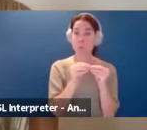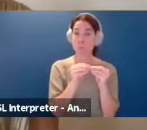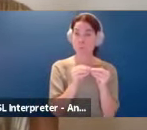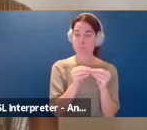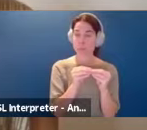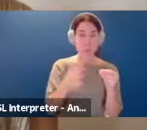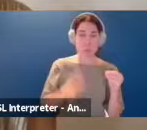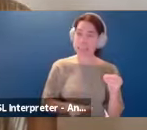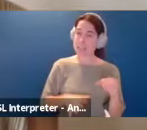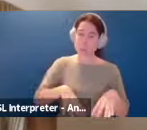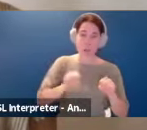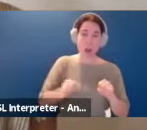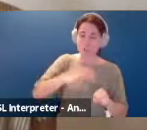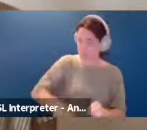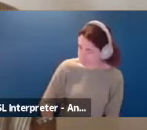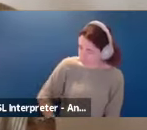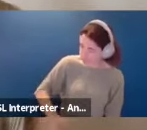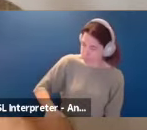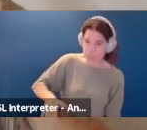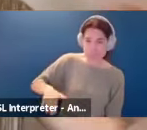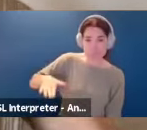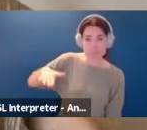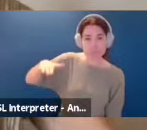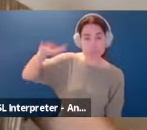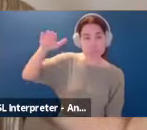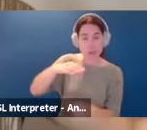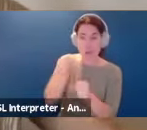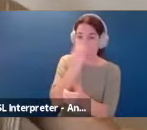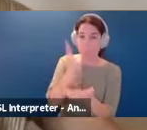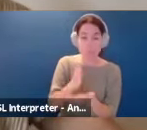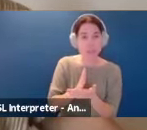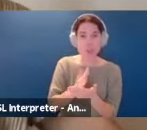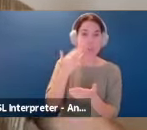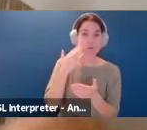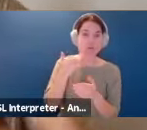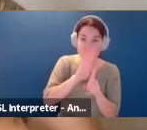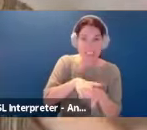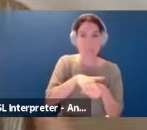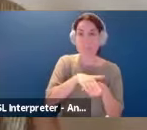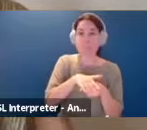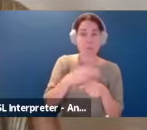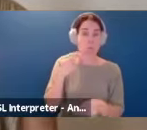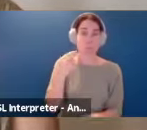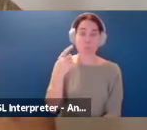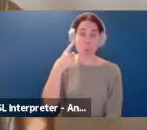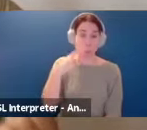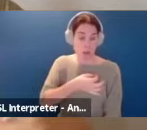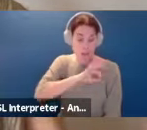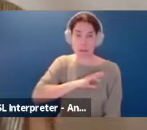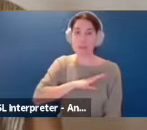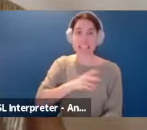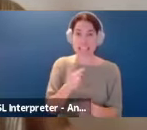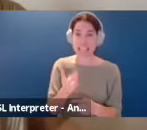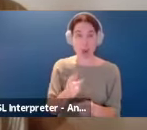system that's what moves me this great conversion which really leads me also to vow and vow is something i think that dr ambedkar